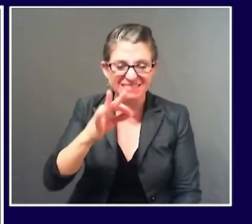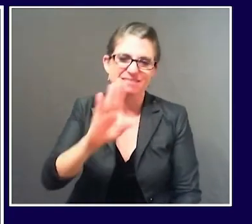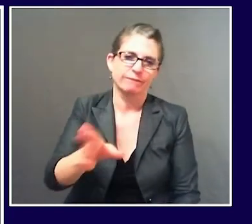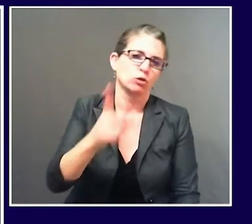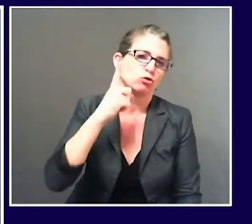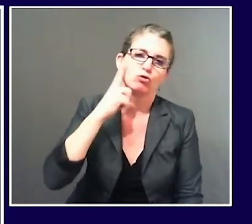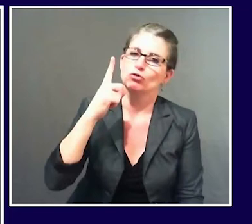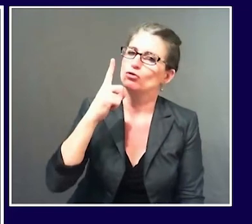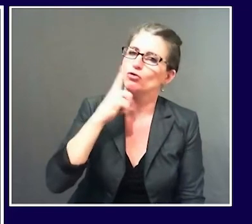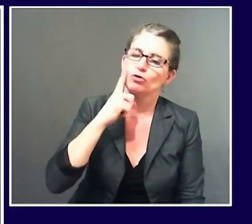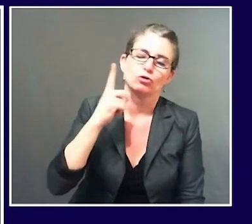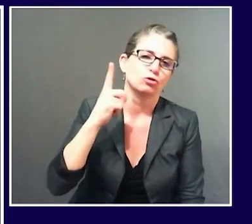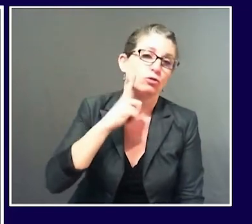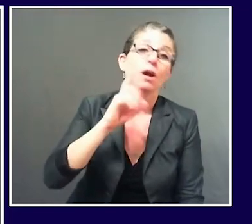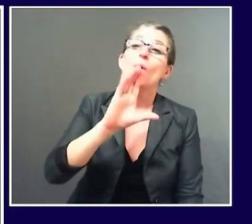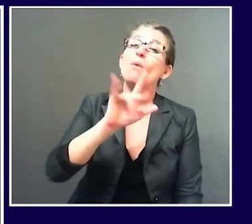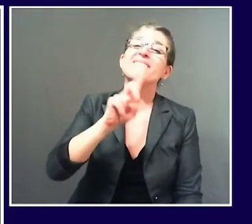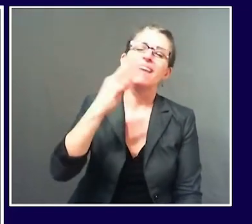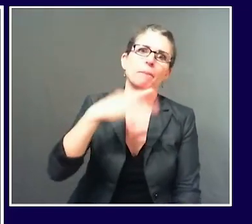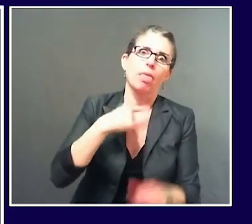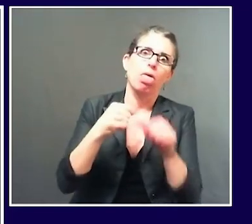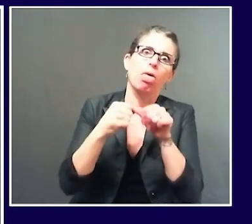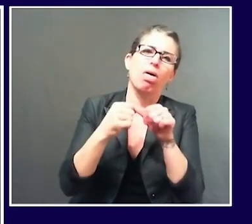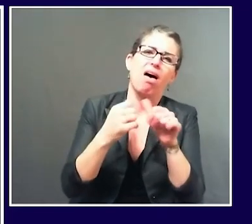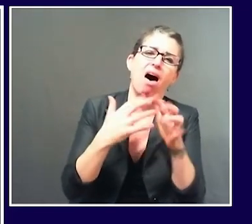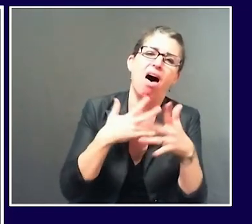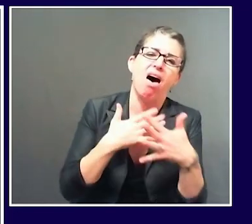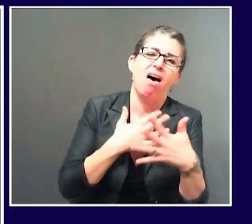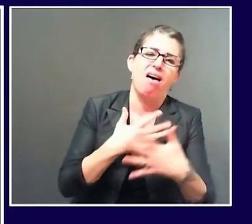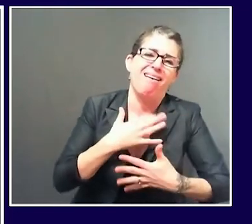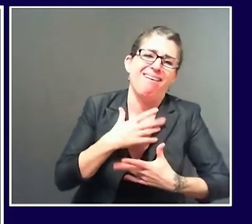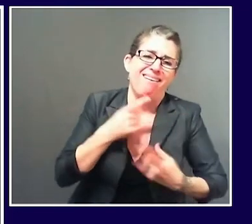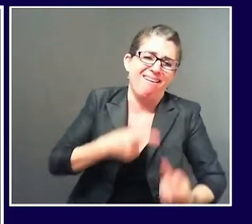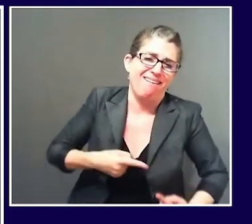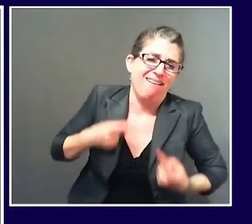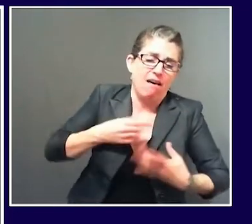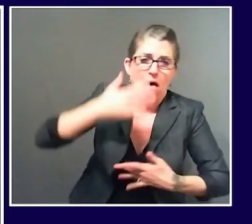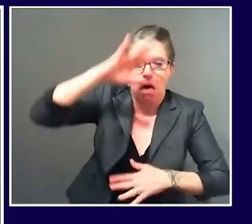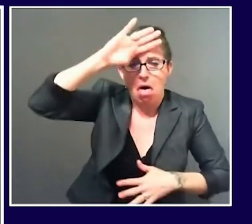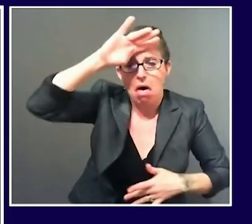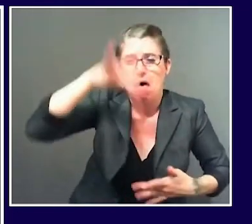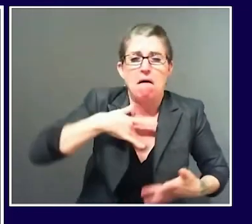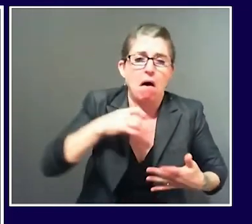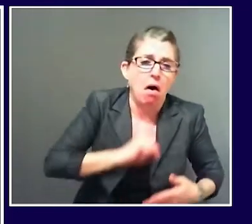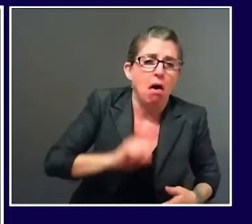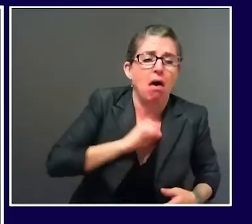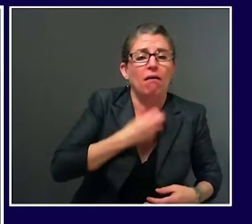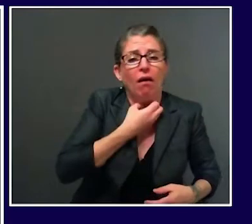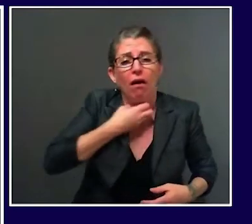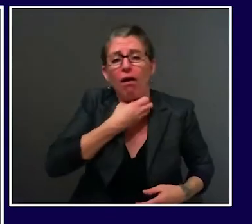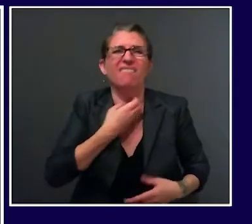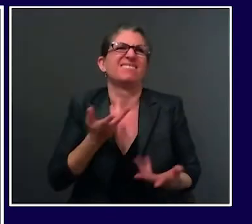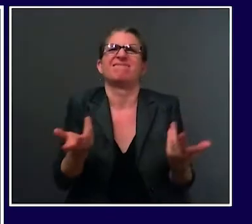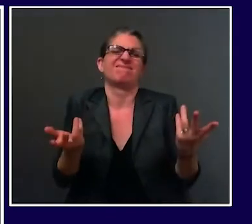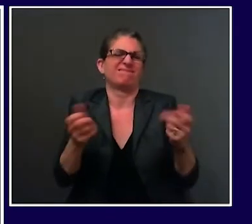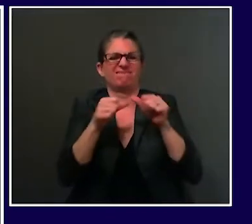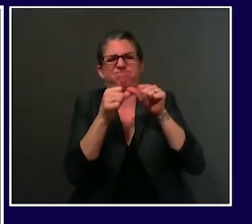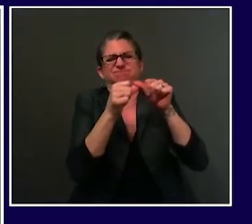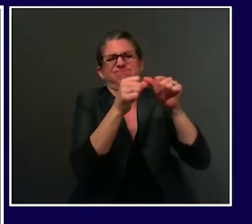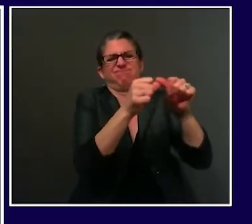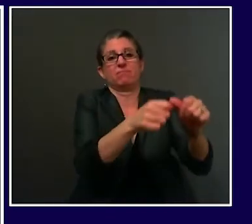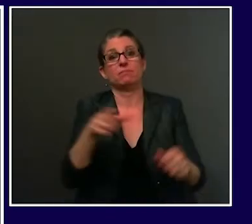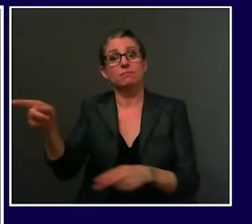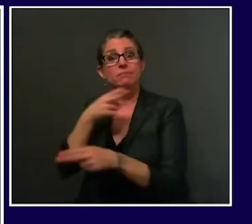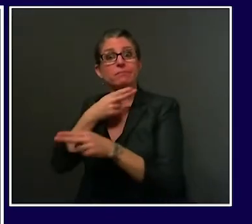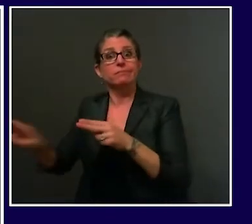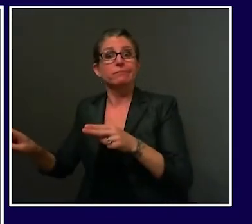characterized by lower respiratory symptoms, fever, cough, shortness of breath, as opposed to muscle aches. Now, in